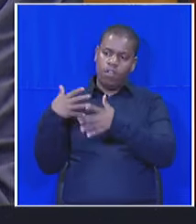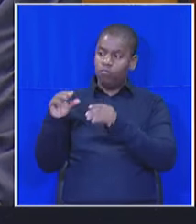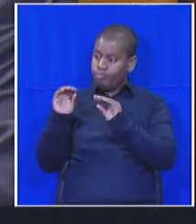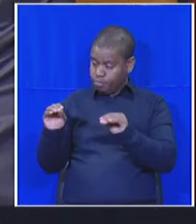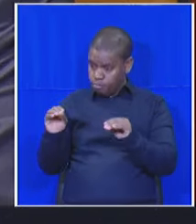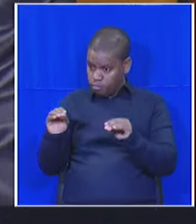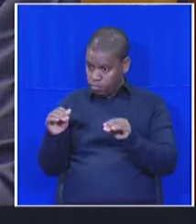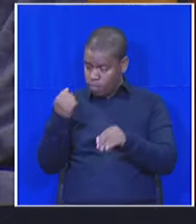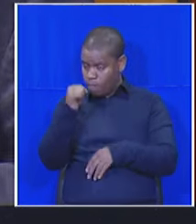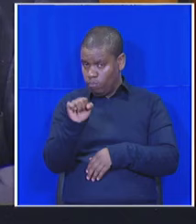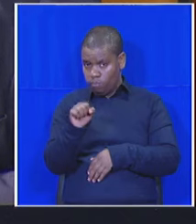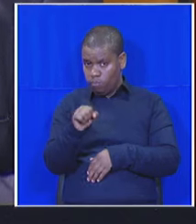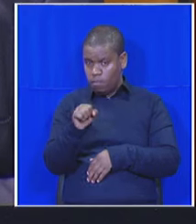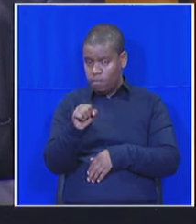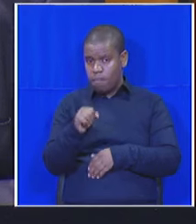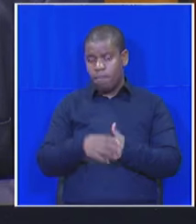objections?